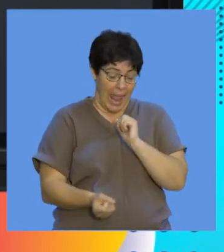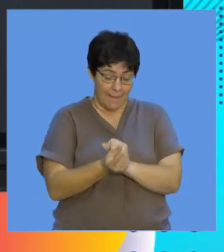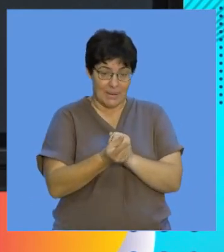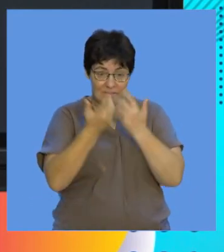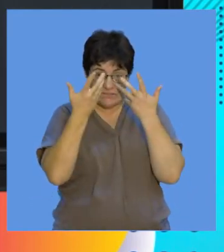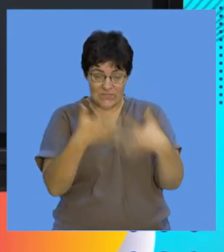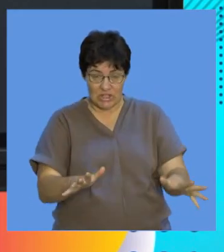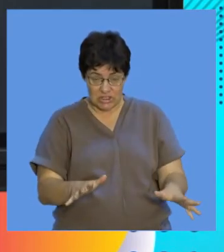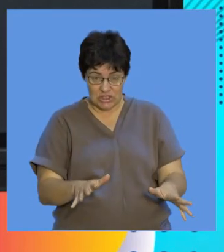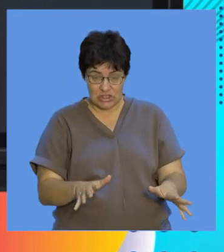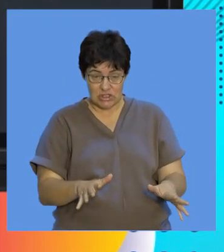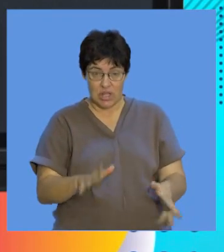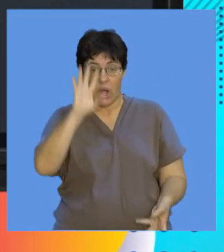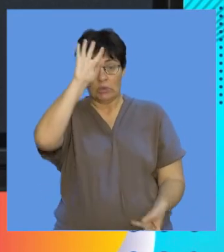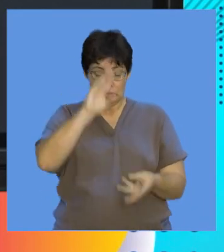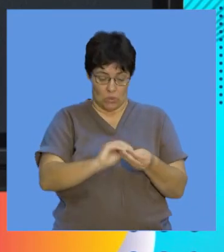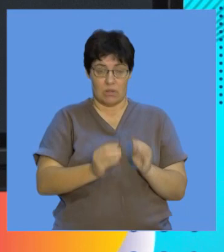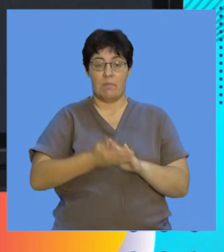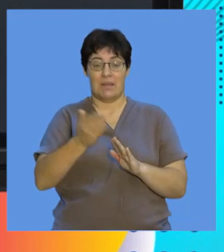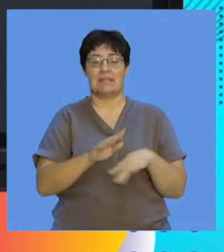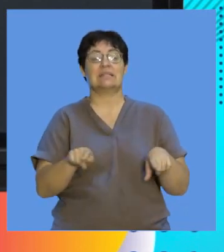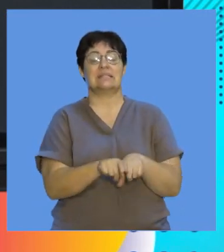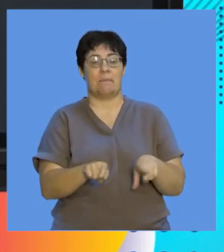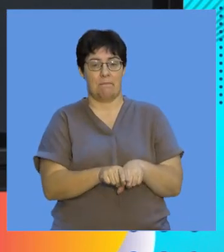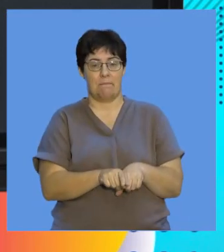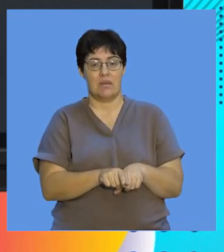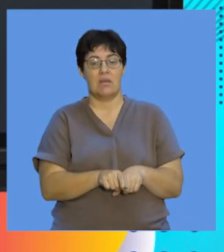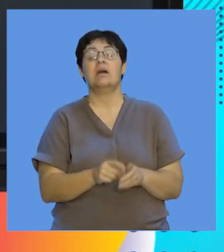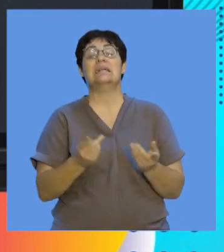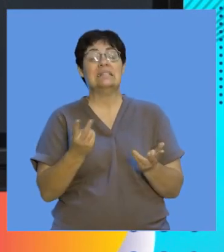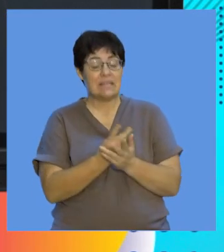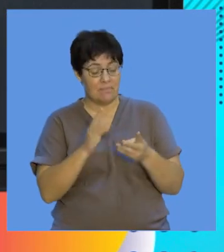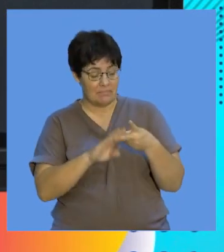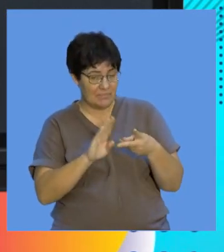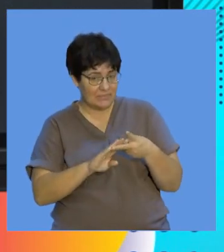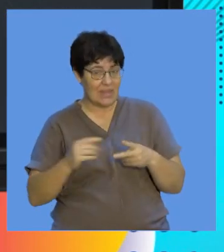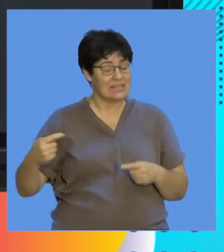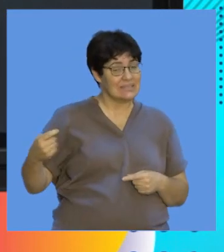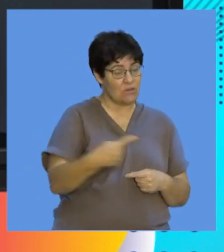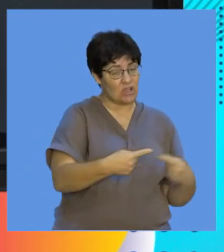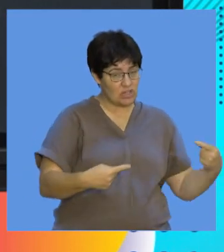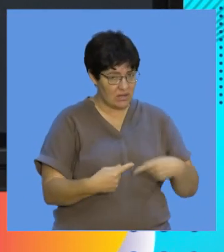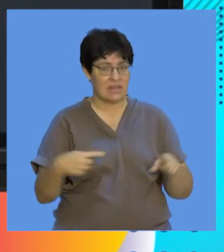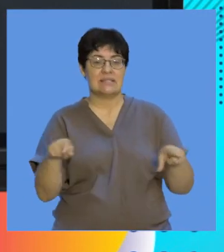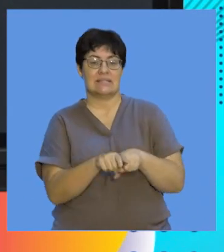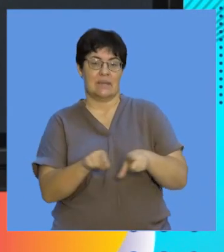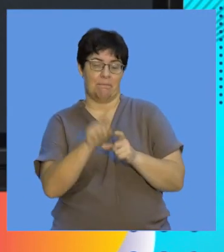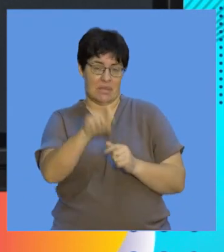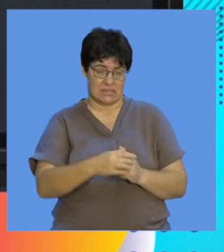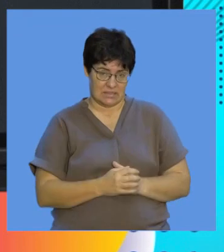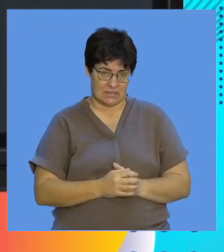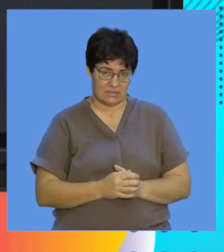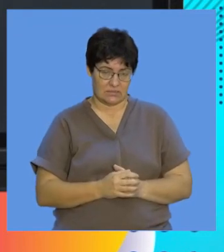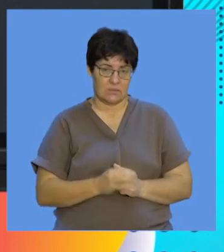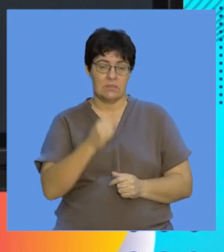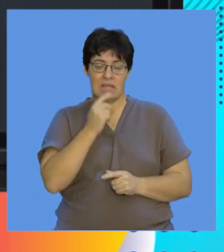the momentum total needs to be the same and the direction needs to be the same. So when I first do this, if I say that it's